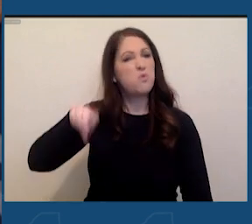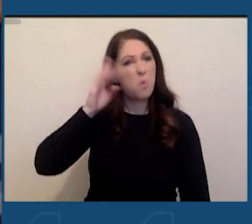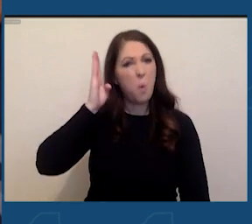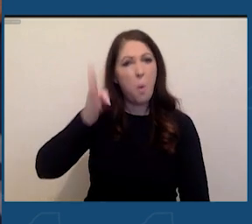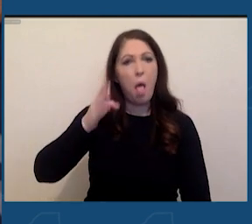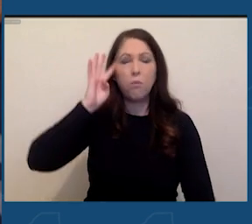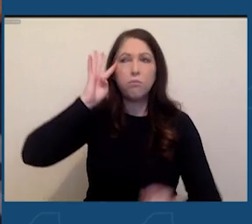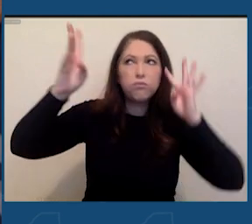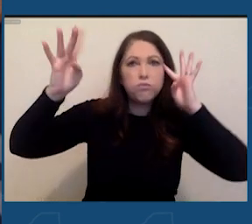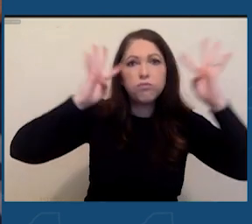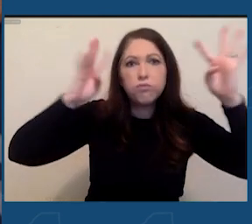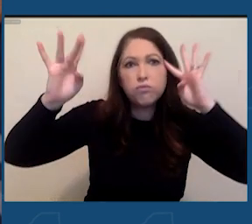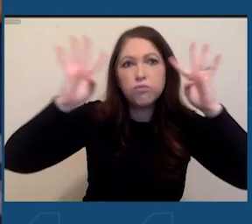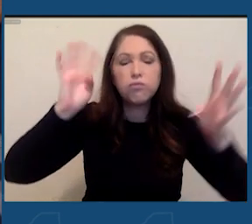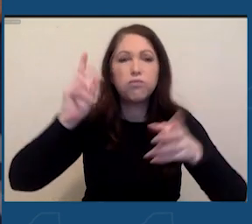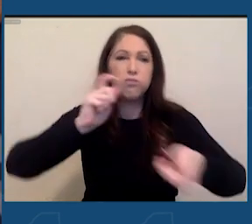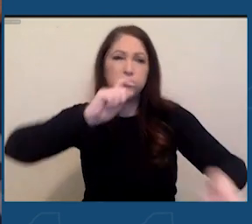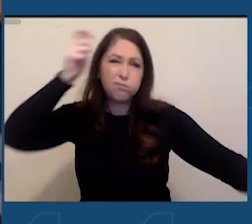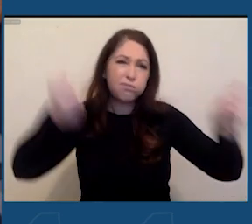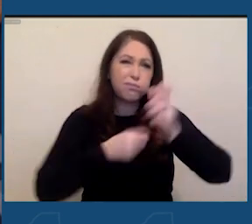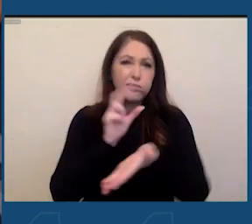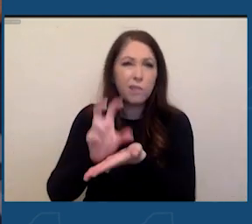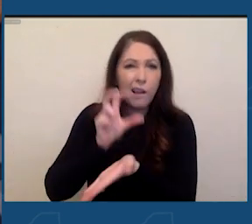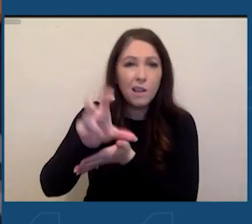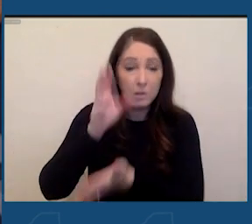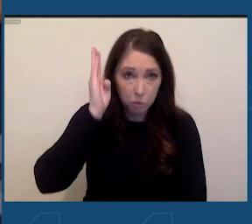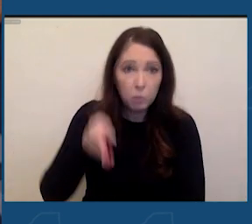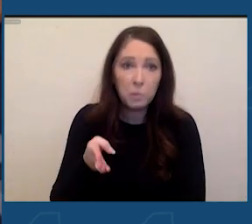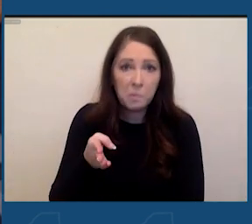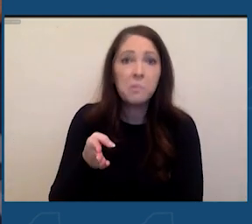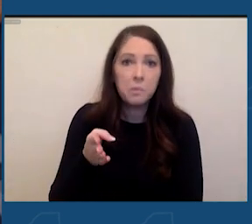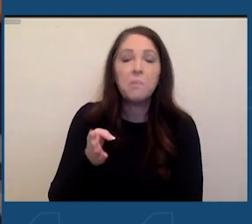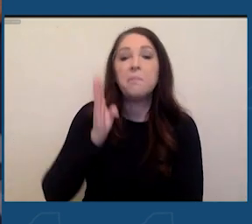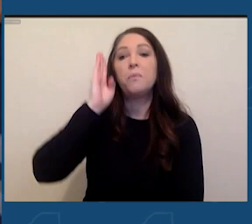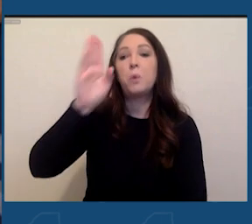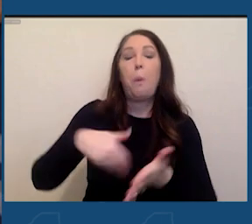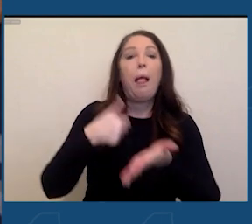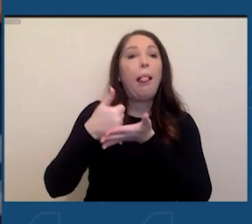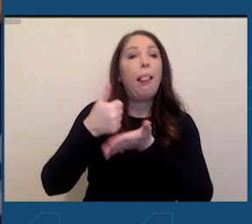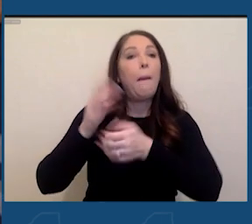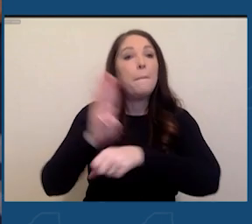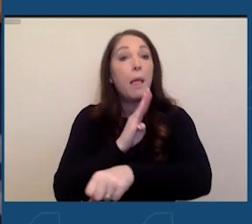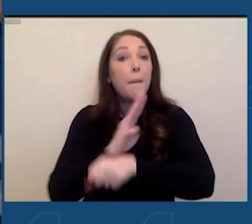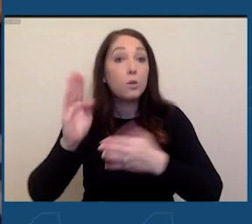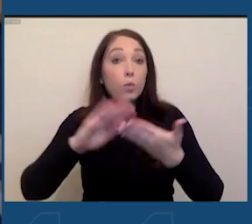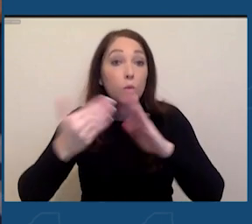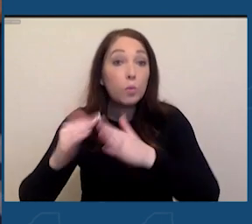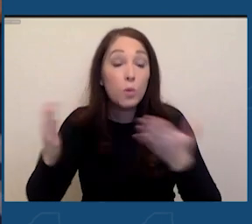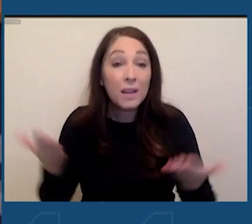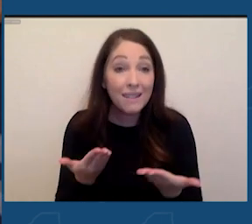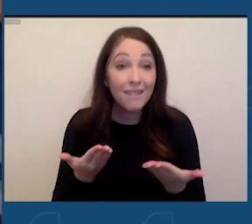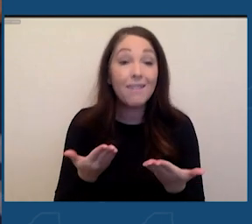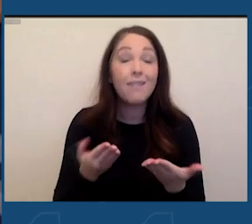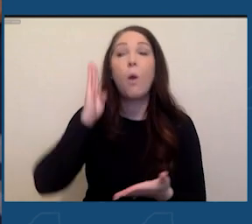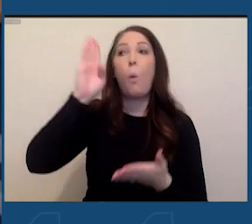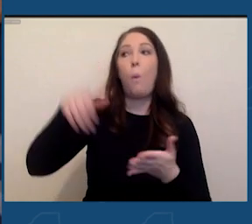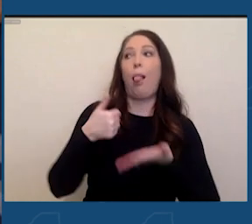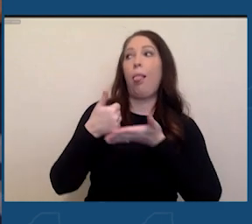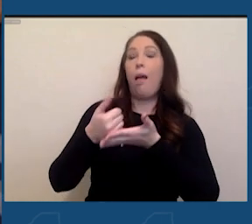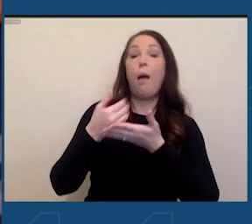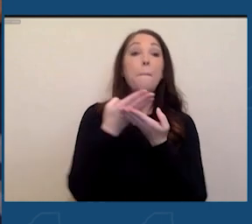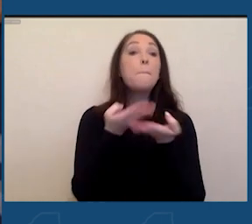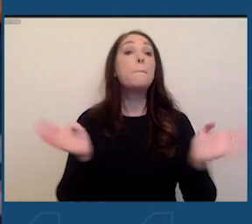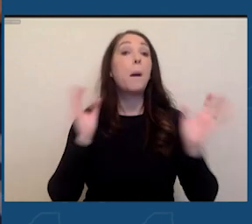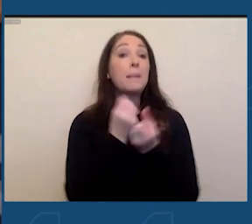transformative investments that are going to help the business community here, that are going to help public safety and quality